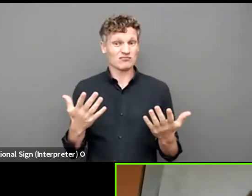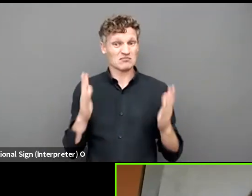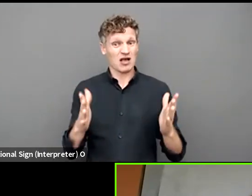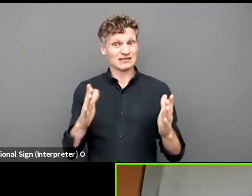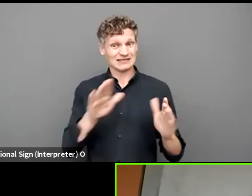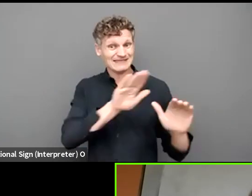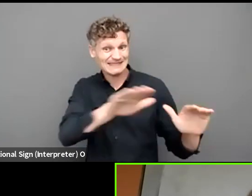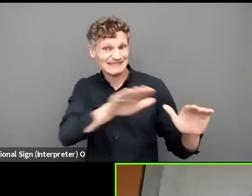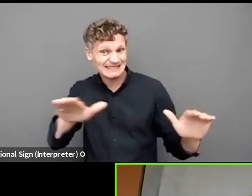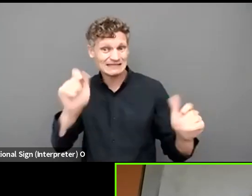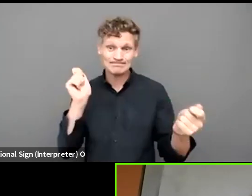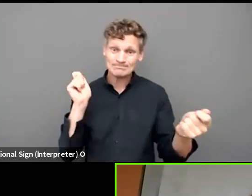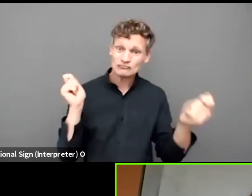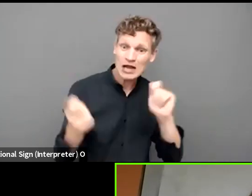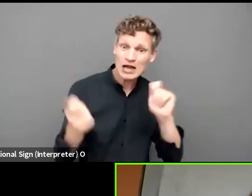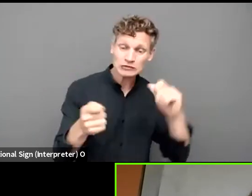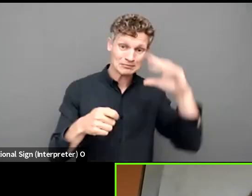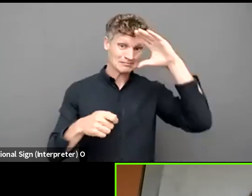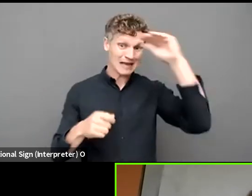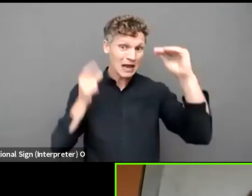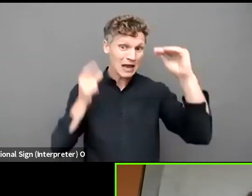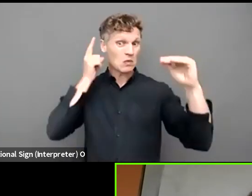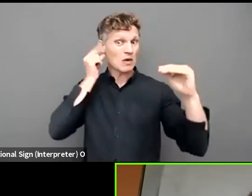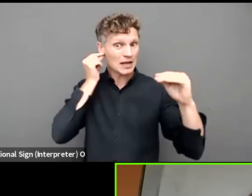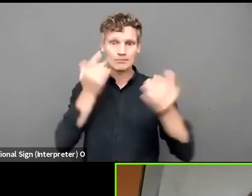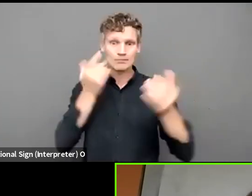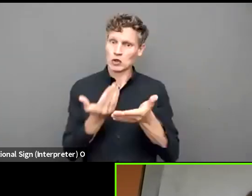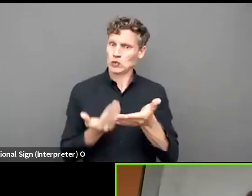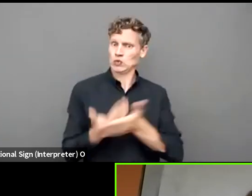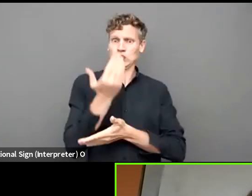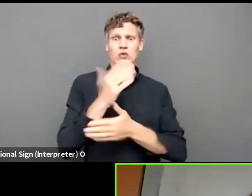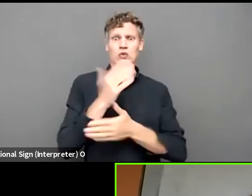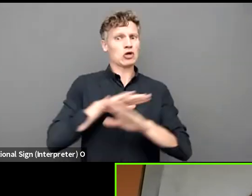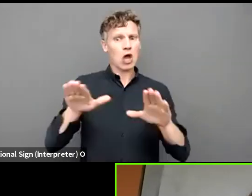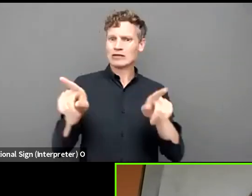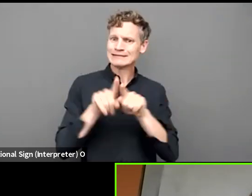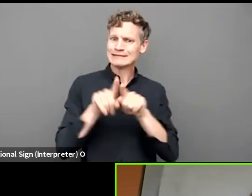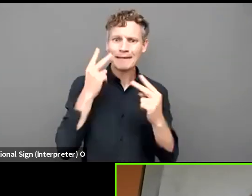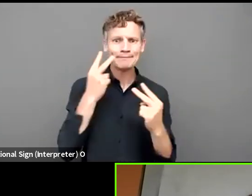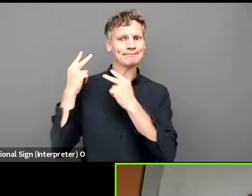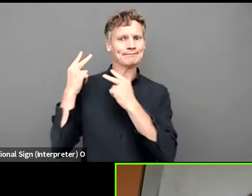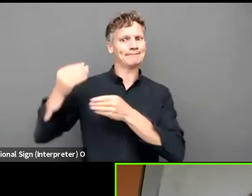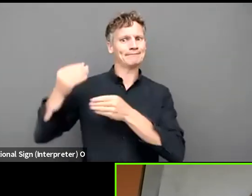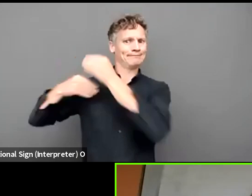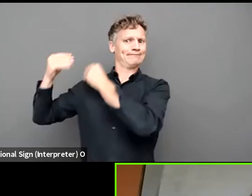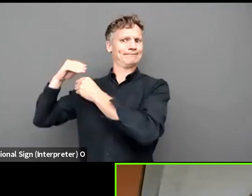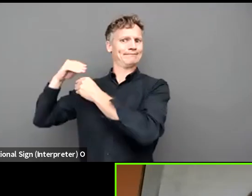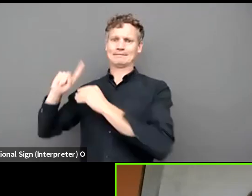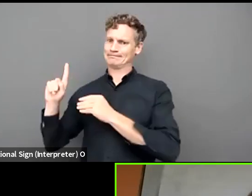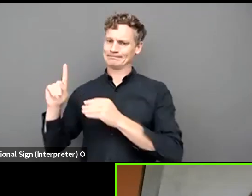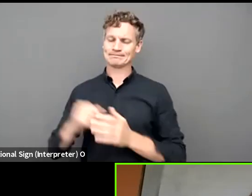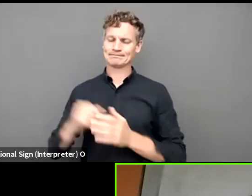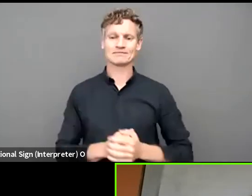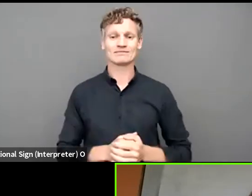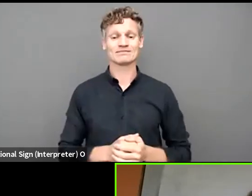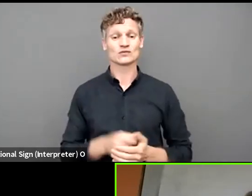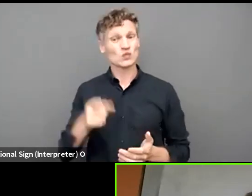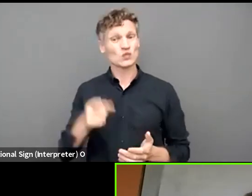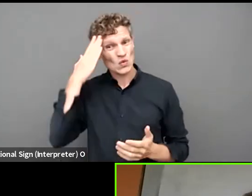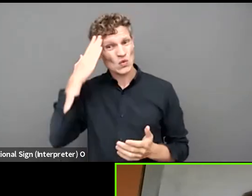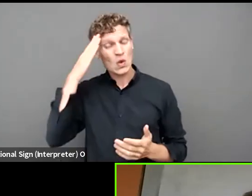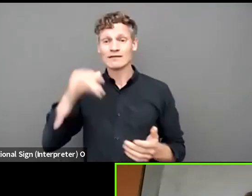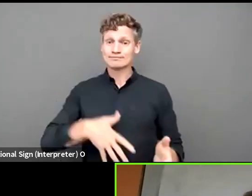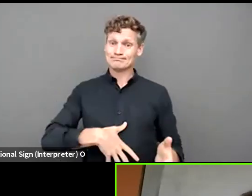can do, I think we should look at the stuff that we know works, right? I mean, parental leave is important,